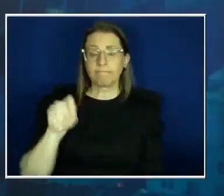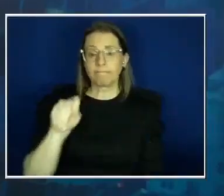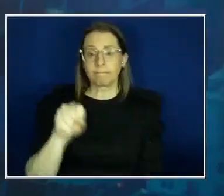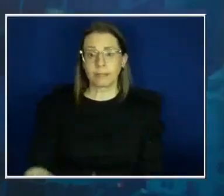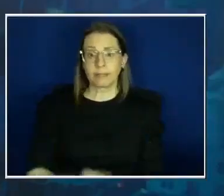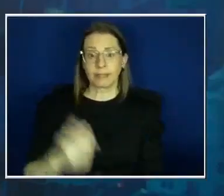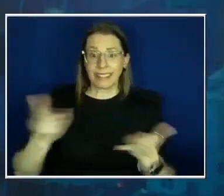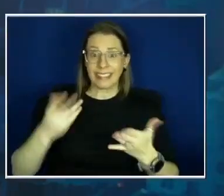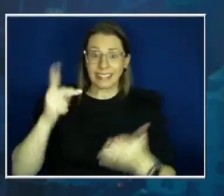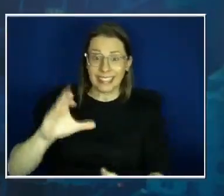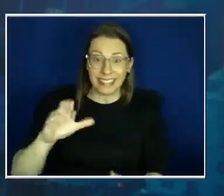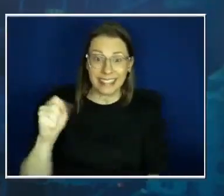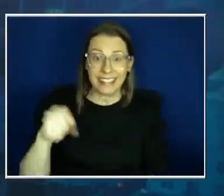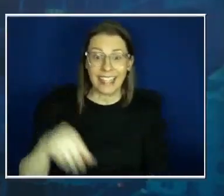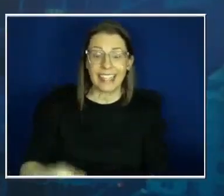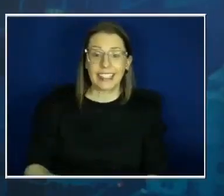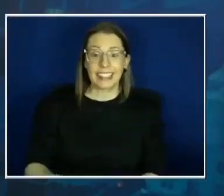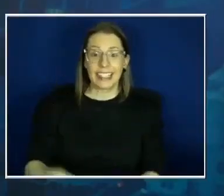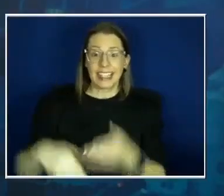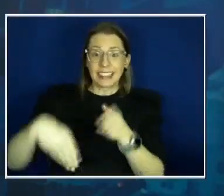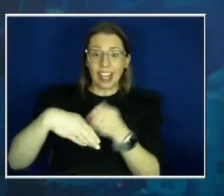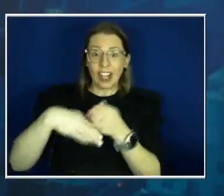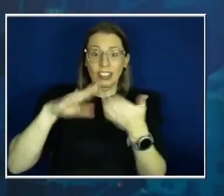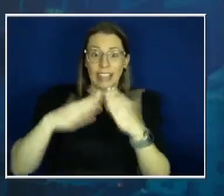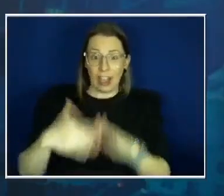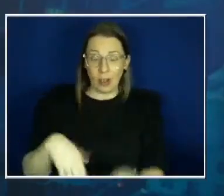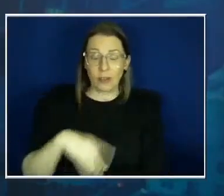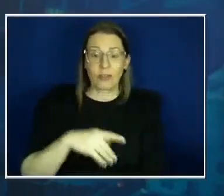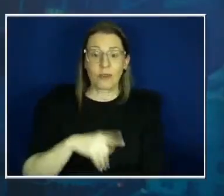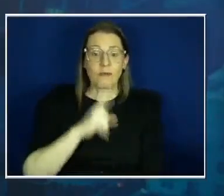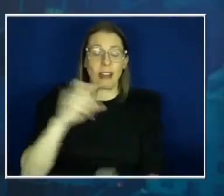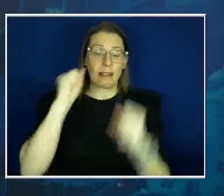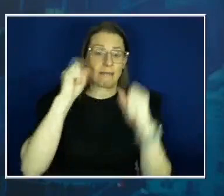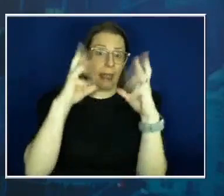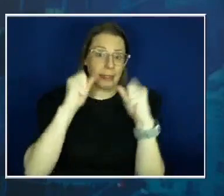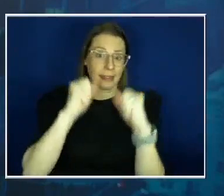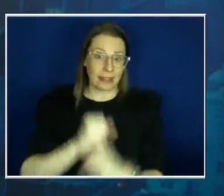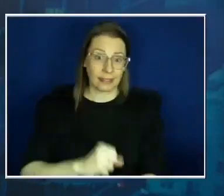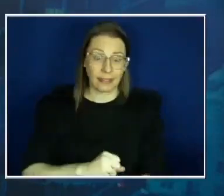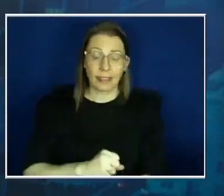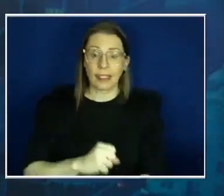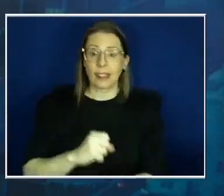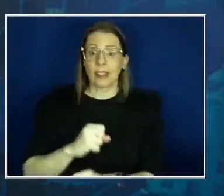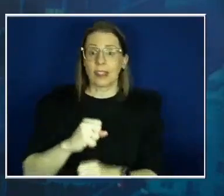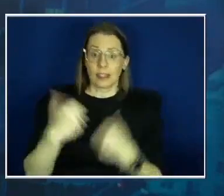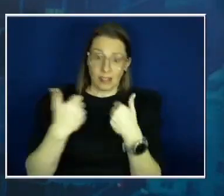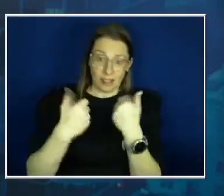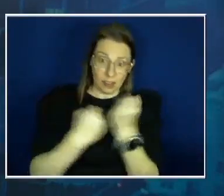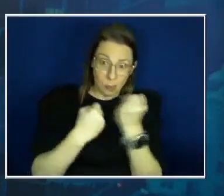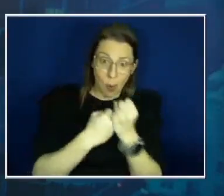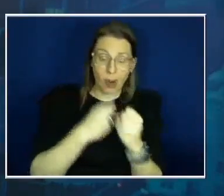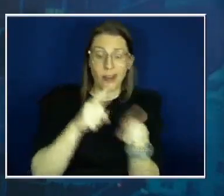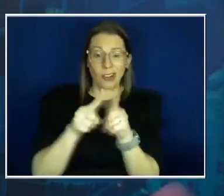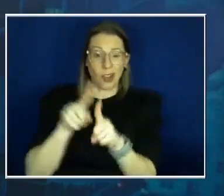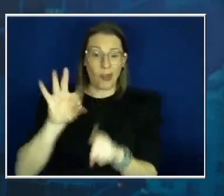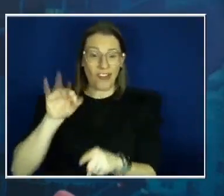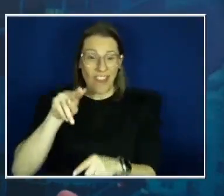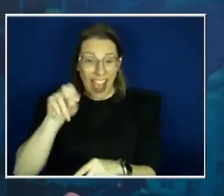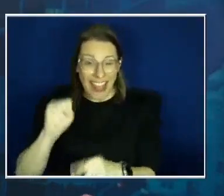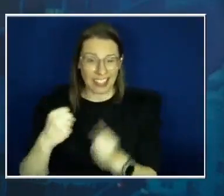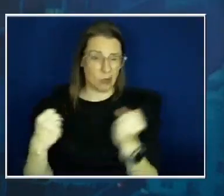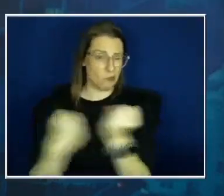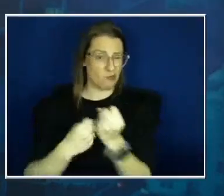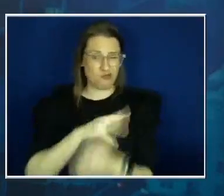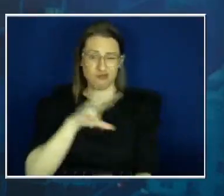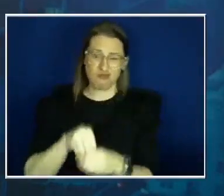Right? Yeah, it's a soccer town, right. And it's amazing. It's just amazing the support and how into it that the fans are. And we feel that. We feel that as